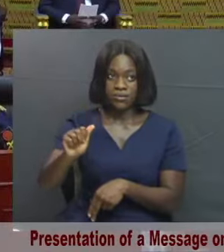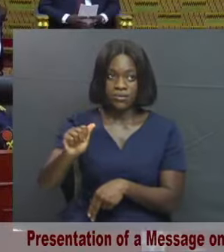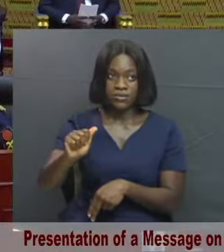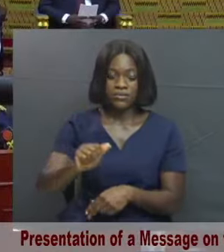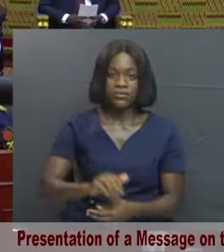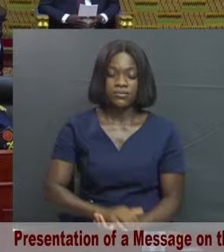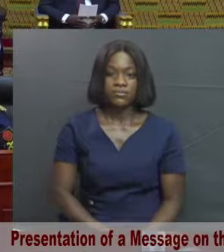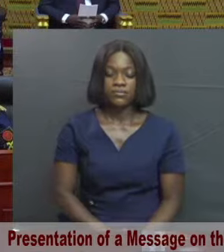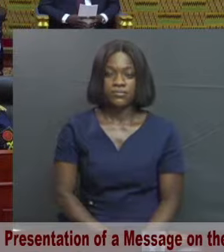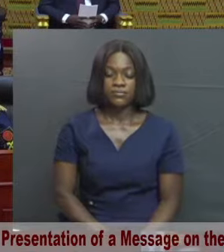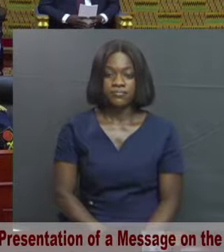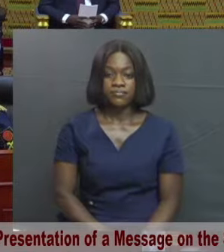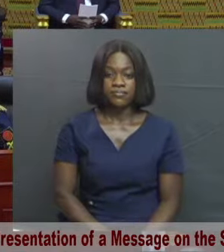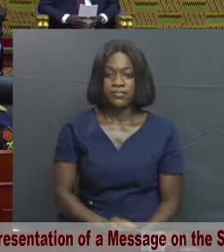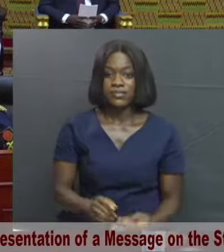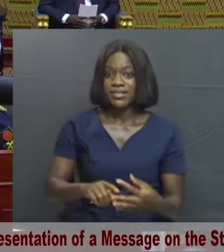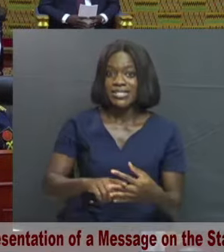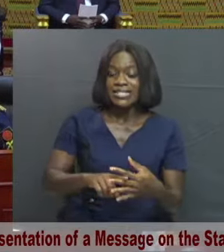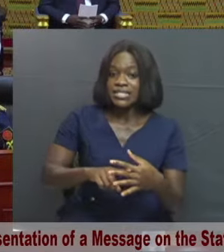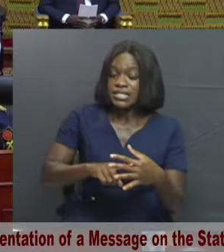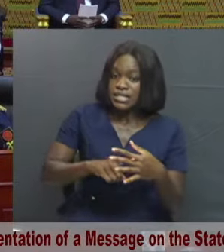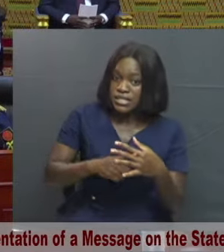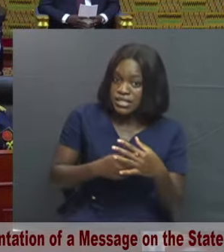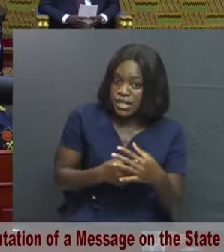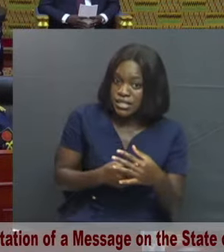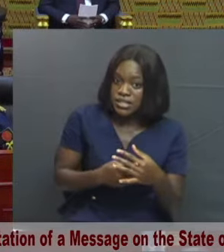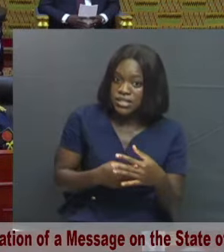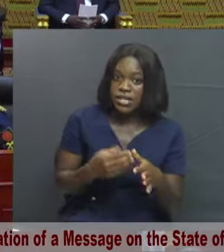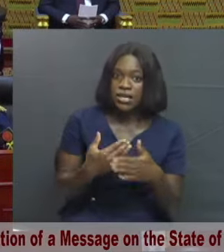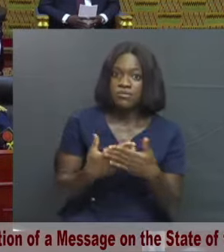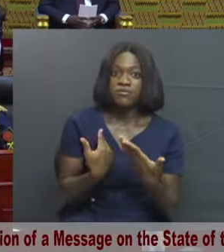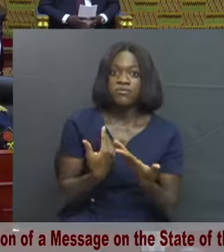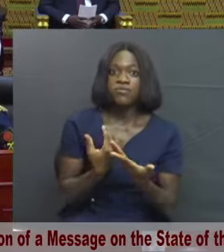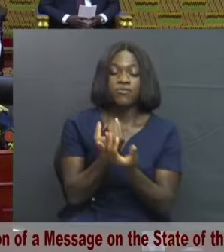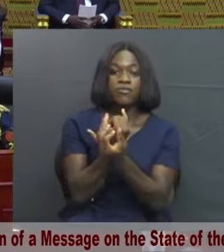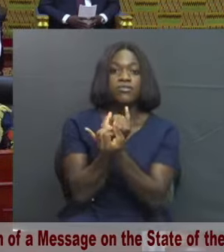daa they started it all even before